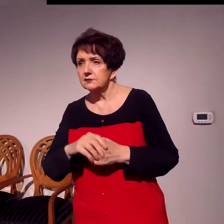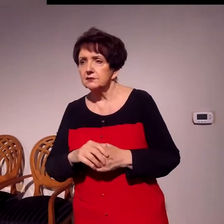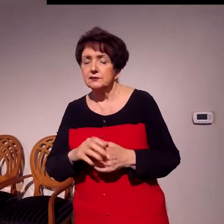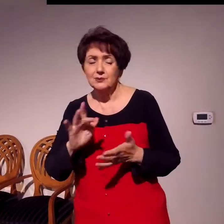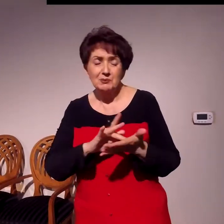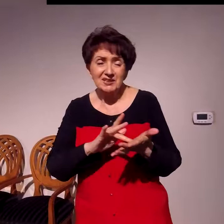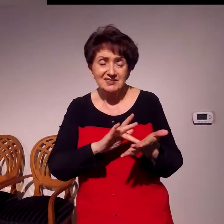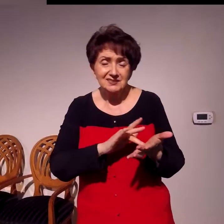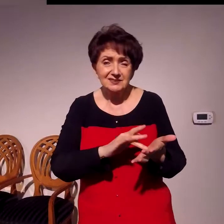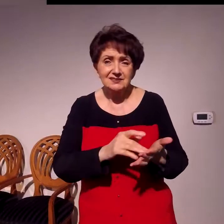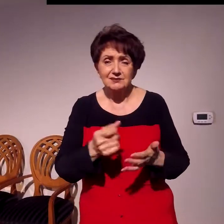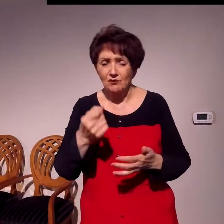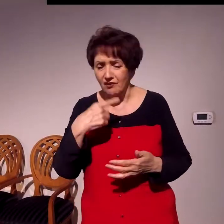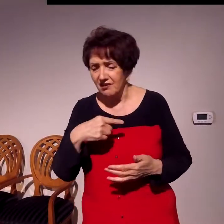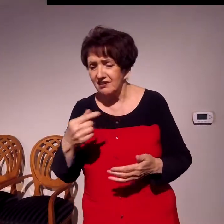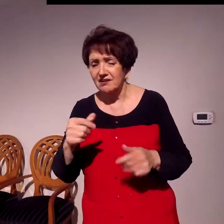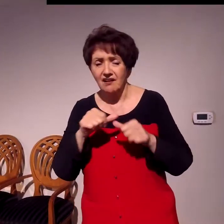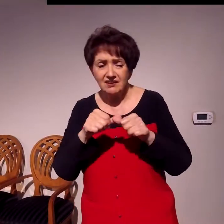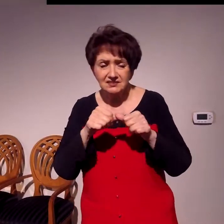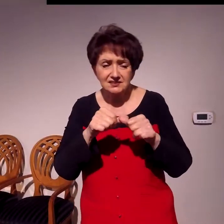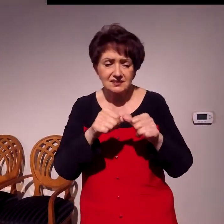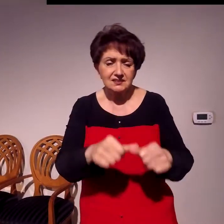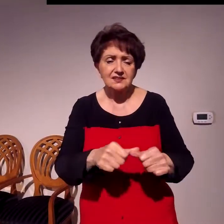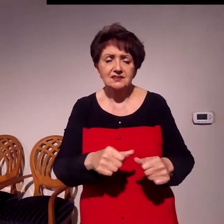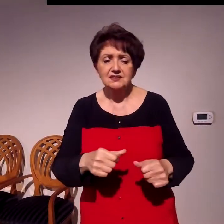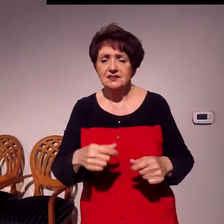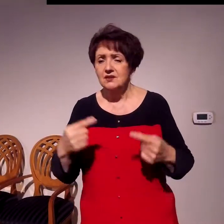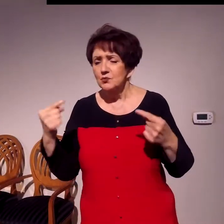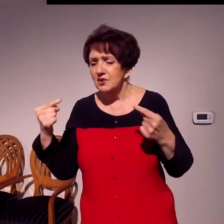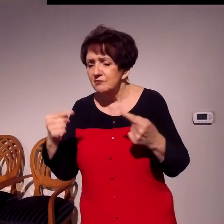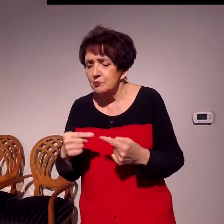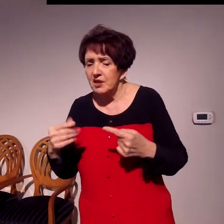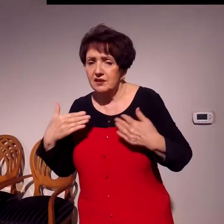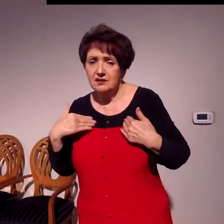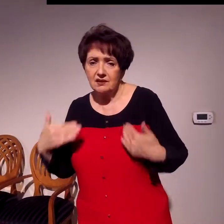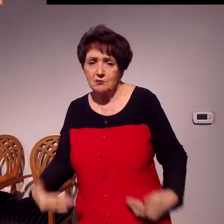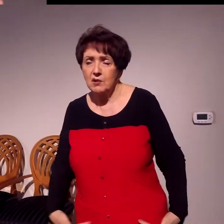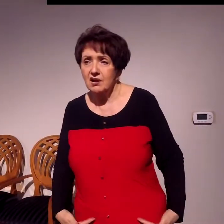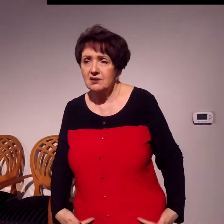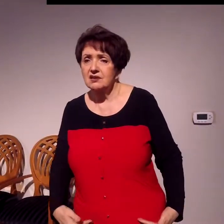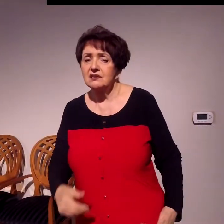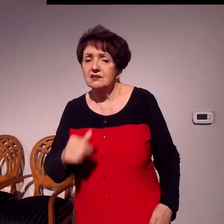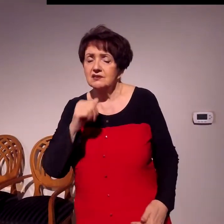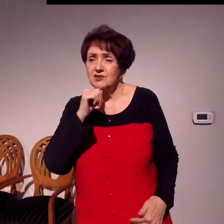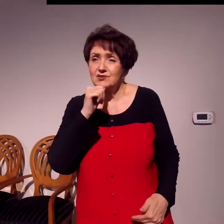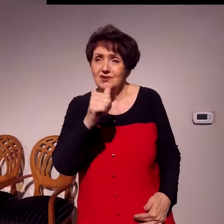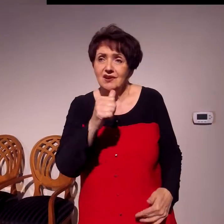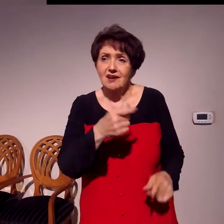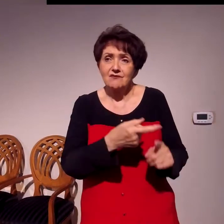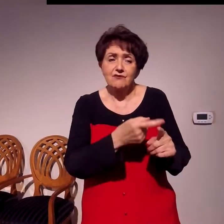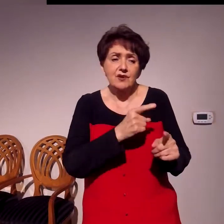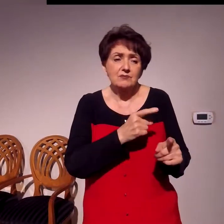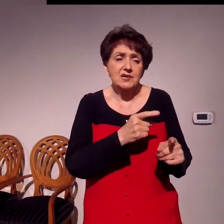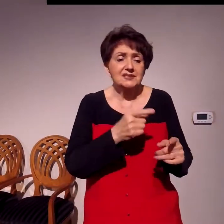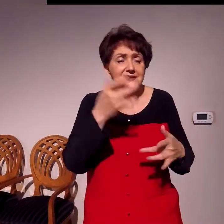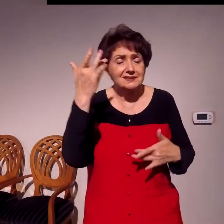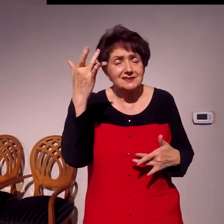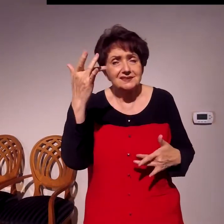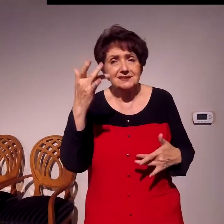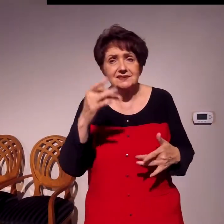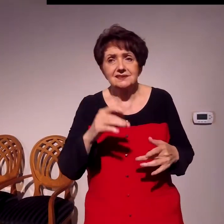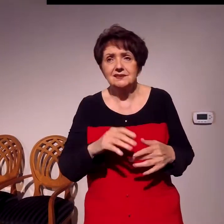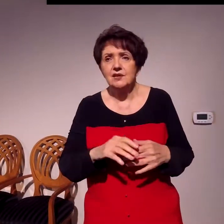and pains in our body that are actually not, quote unquote, from a disease